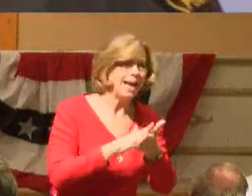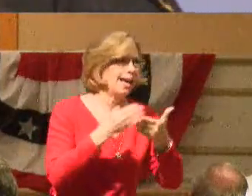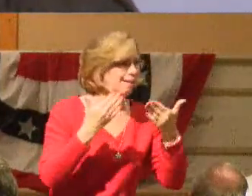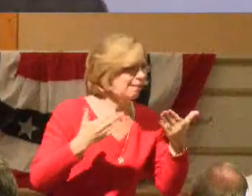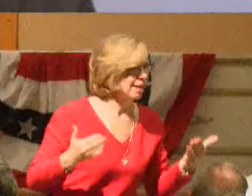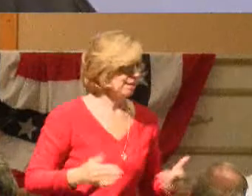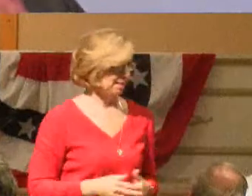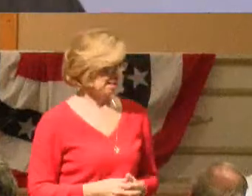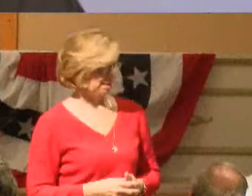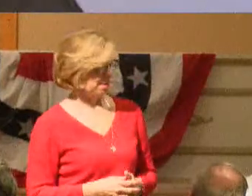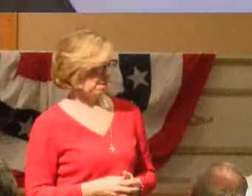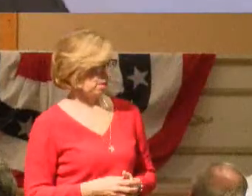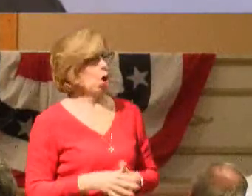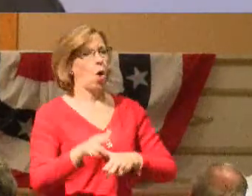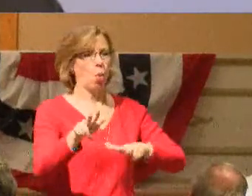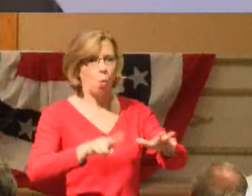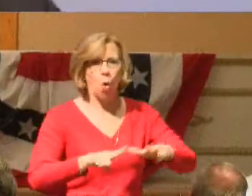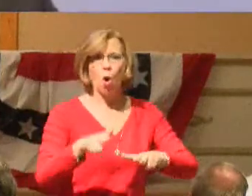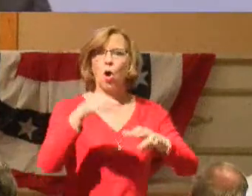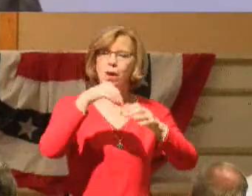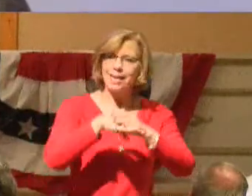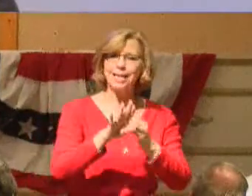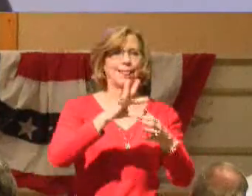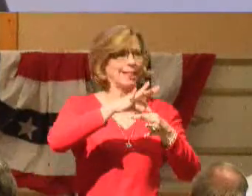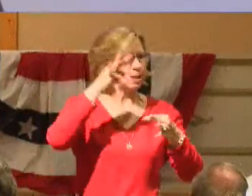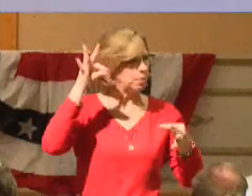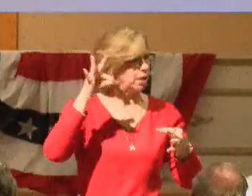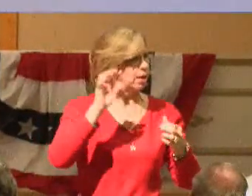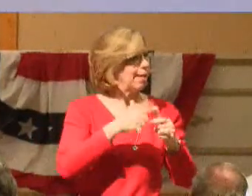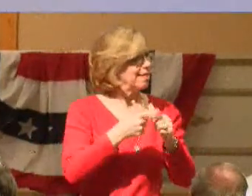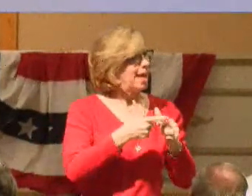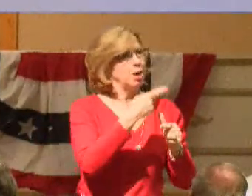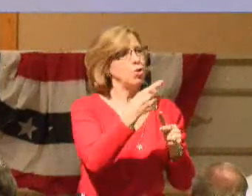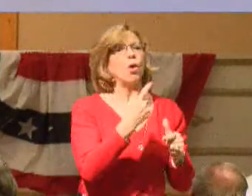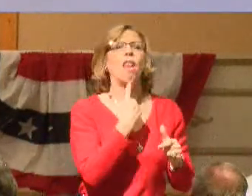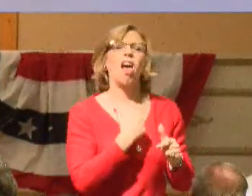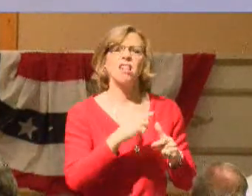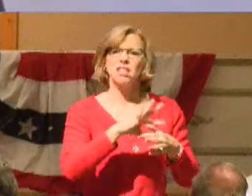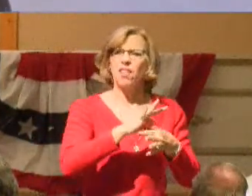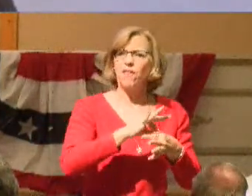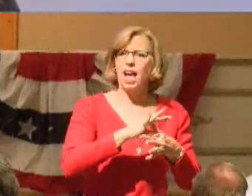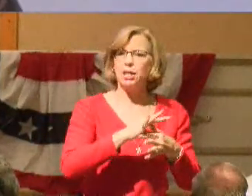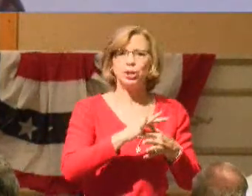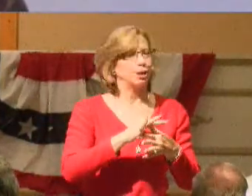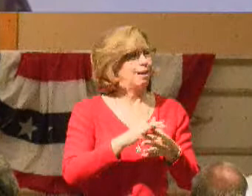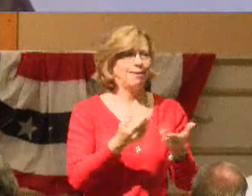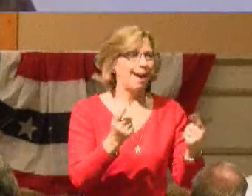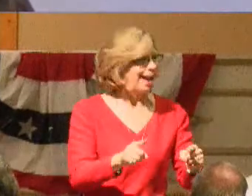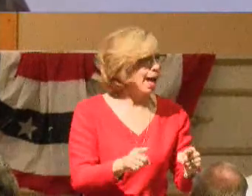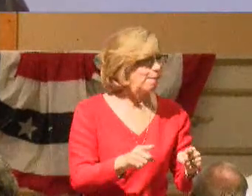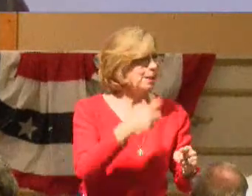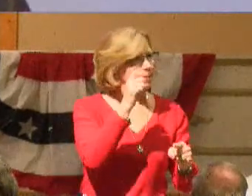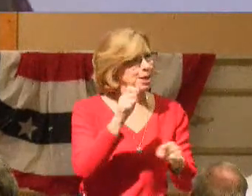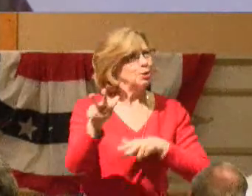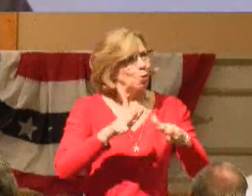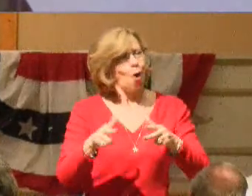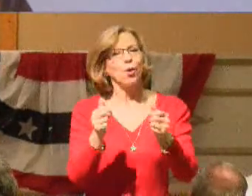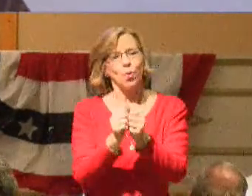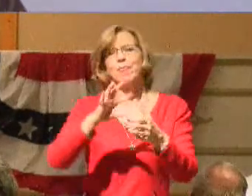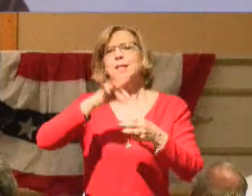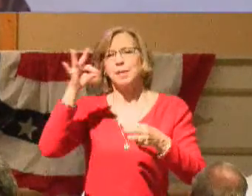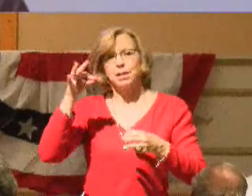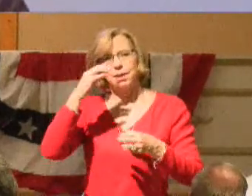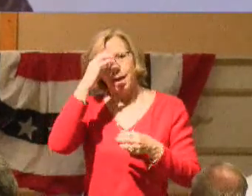you will walk in the Spirit, you'll not fulfill the lust of the flesh. And then he lists all these things.